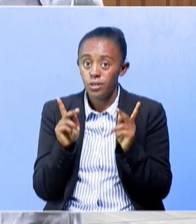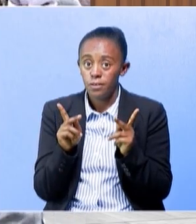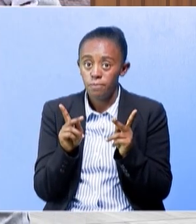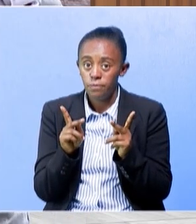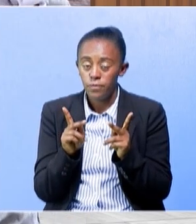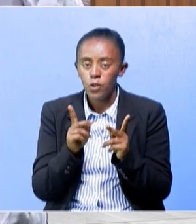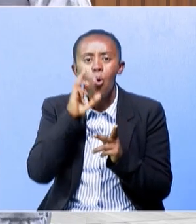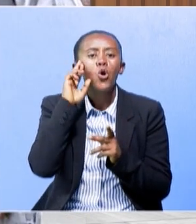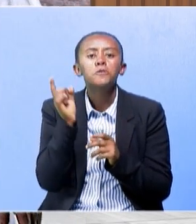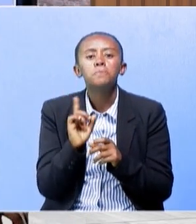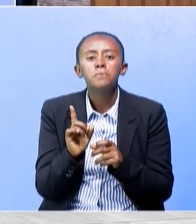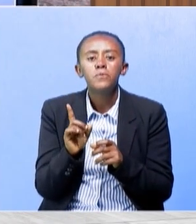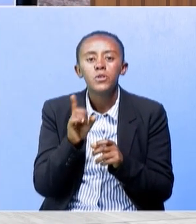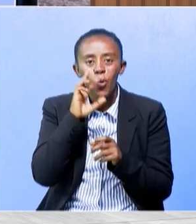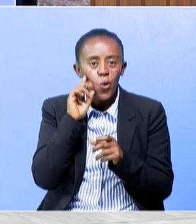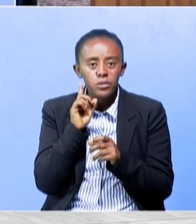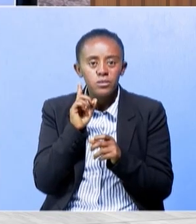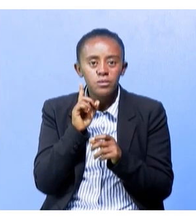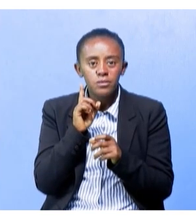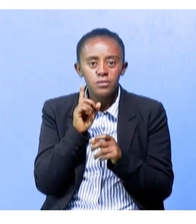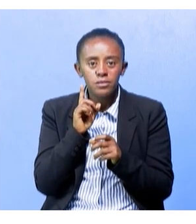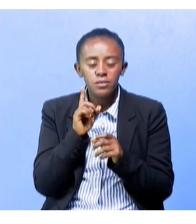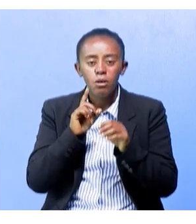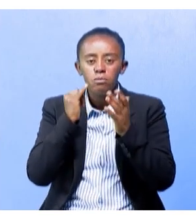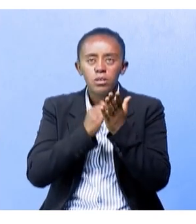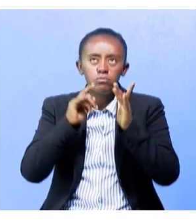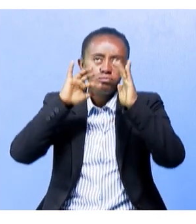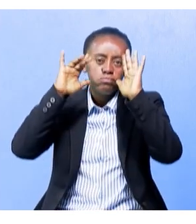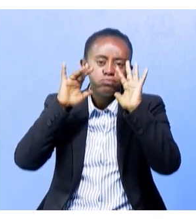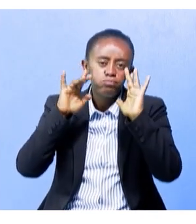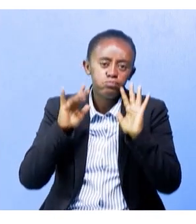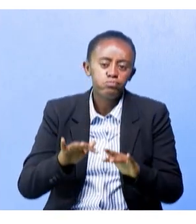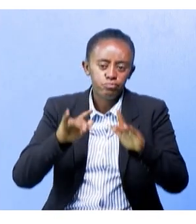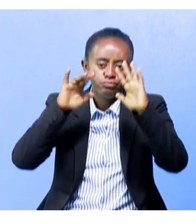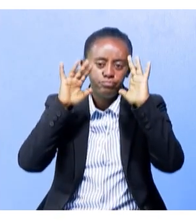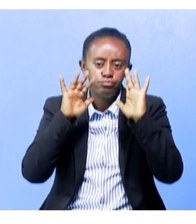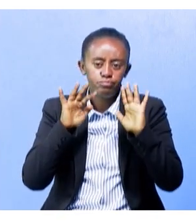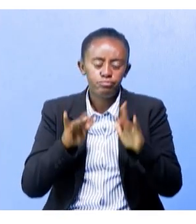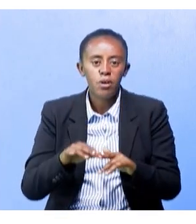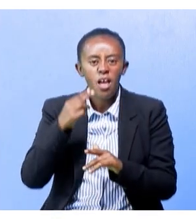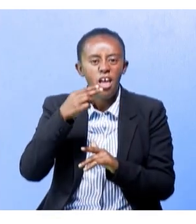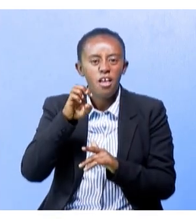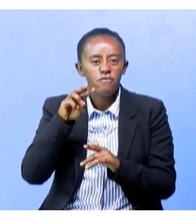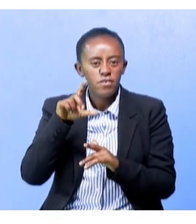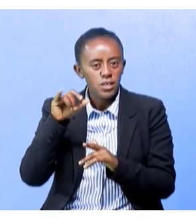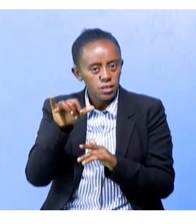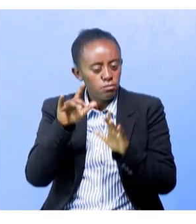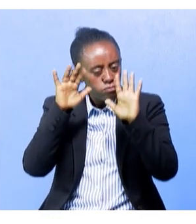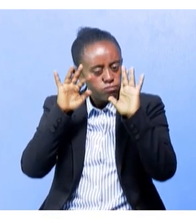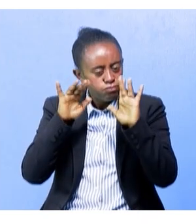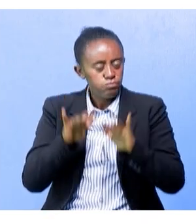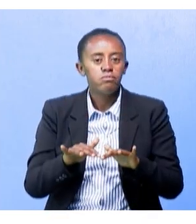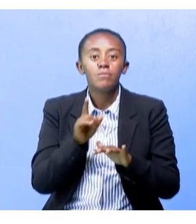So what about the cause? The cause is what? It rained heavily. So this one is the